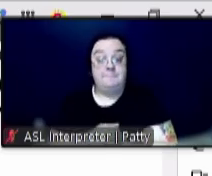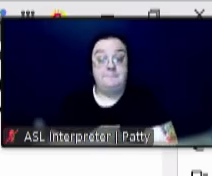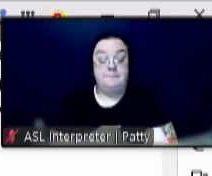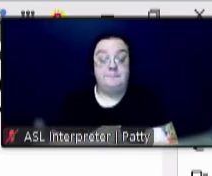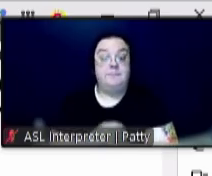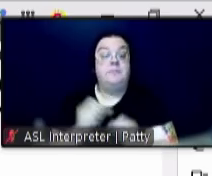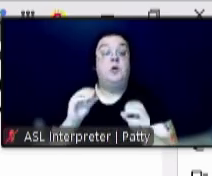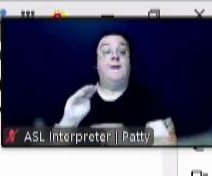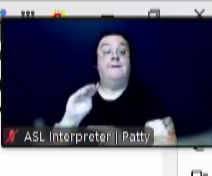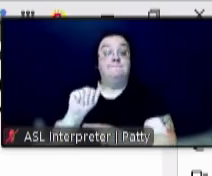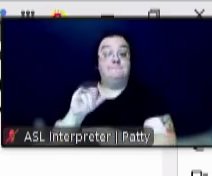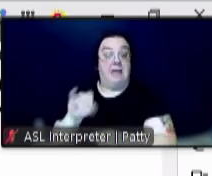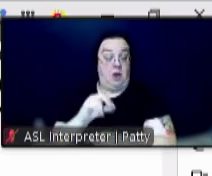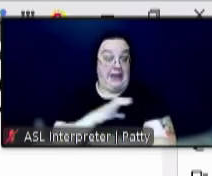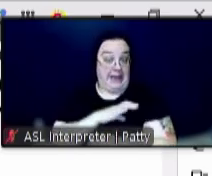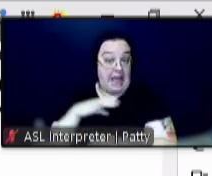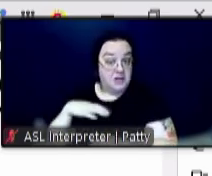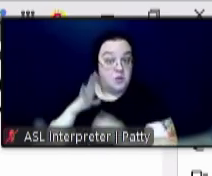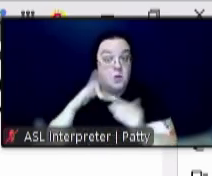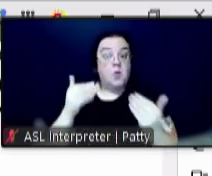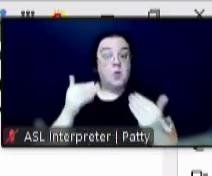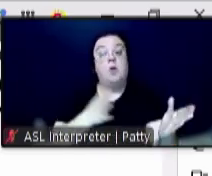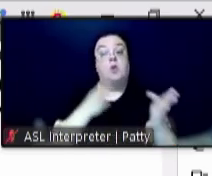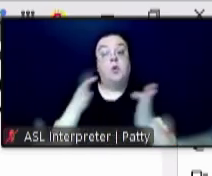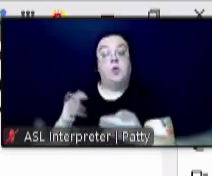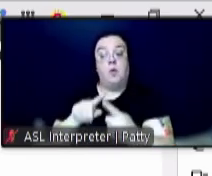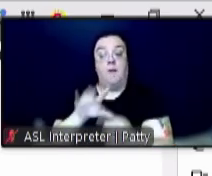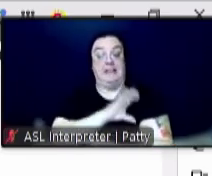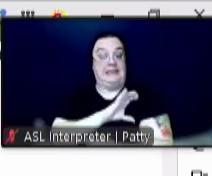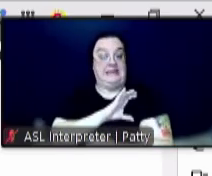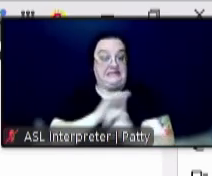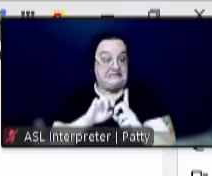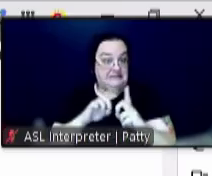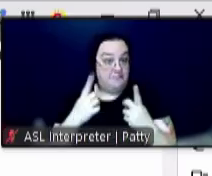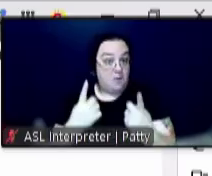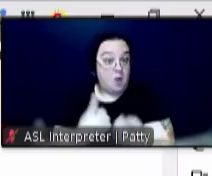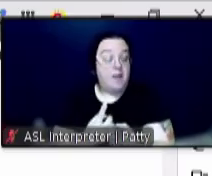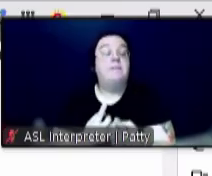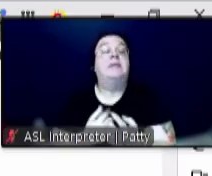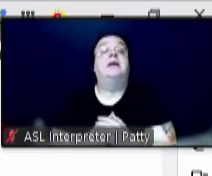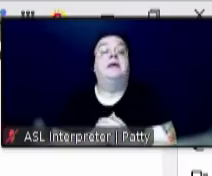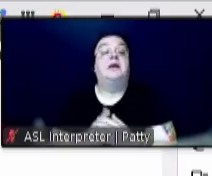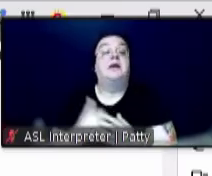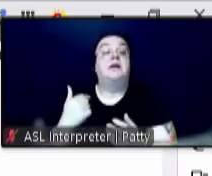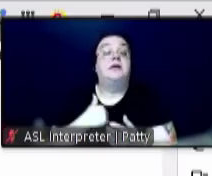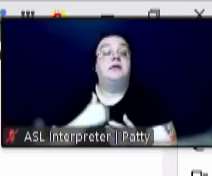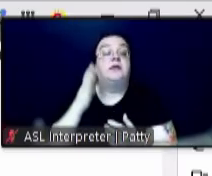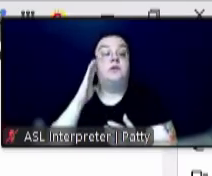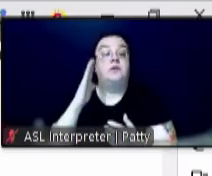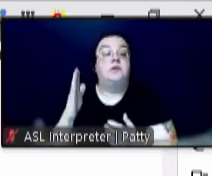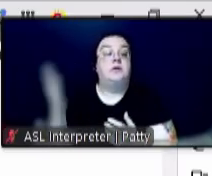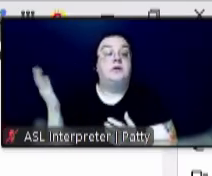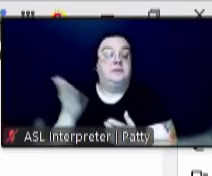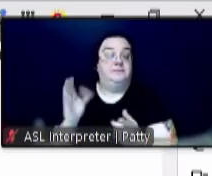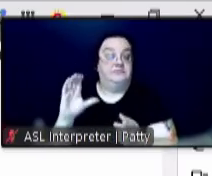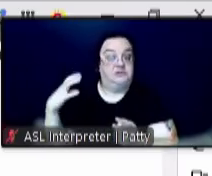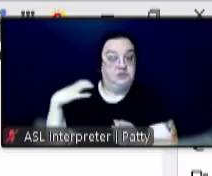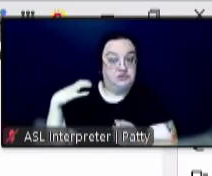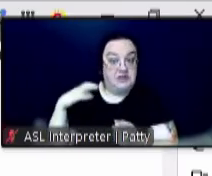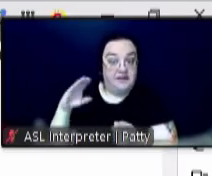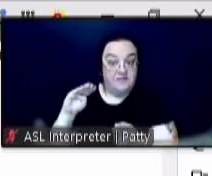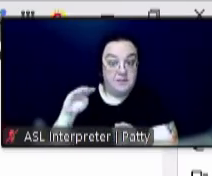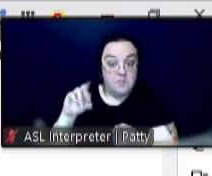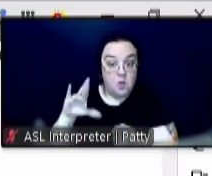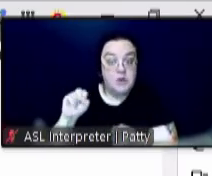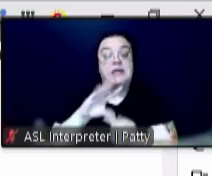So Mayor and Council, we're going to move forward to the police department. I'm going to bring in Chief Morris and Assistant